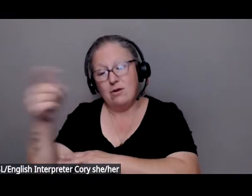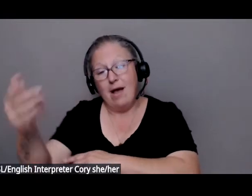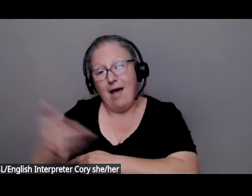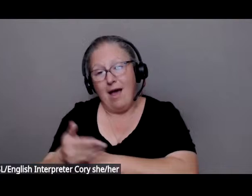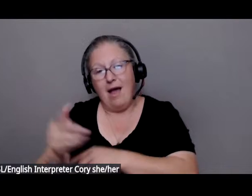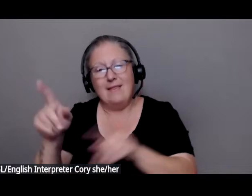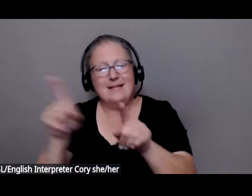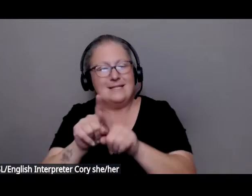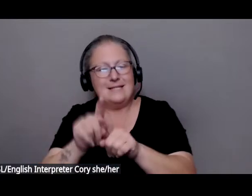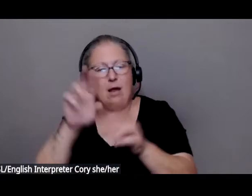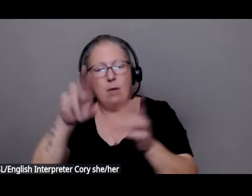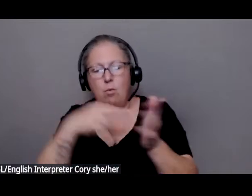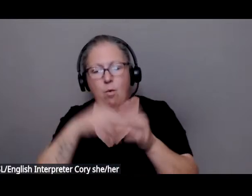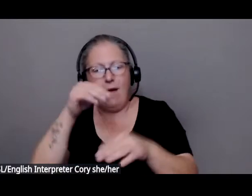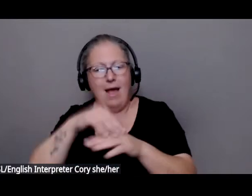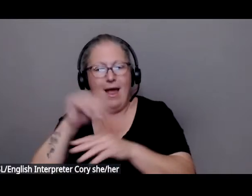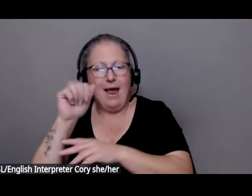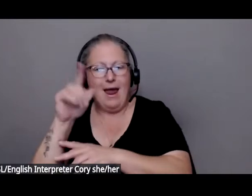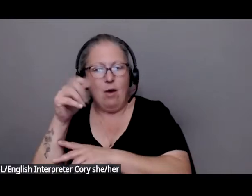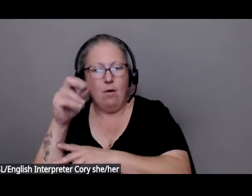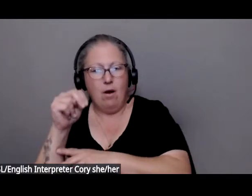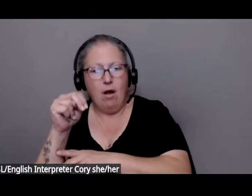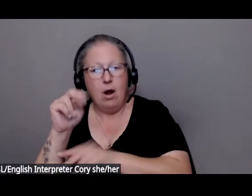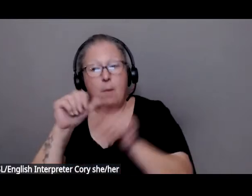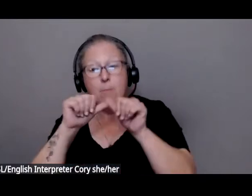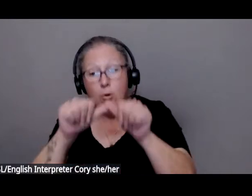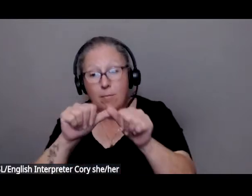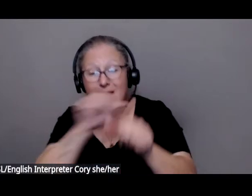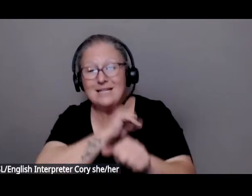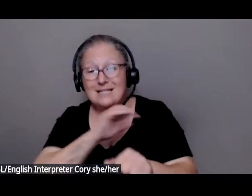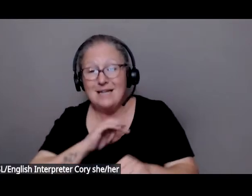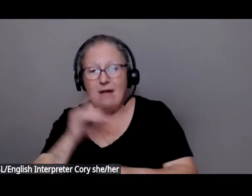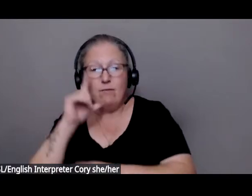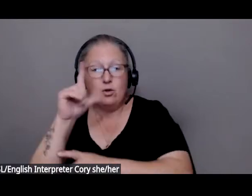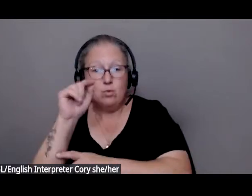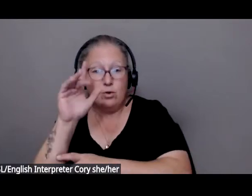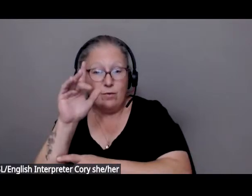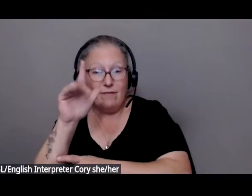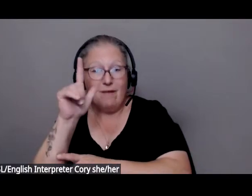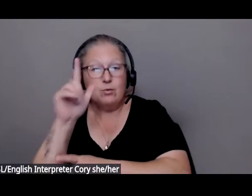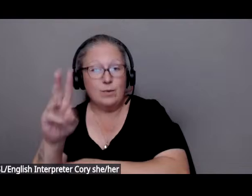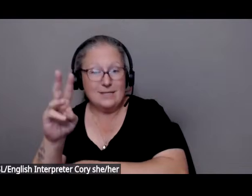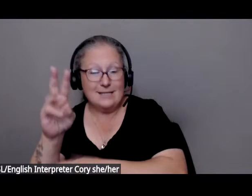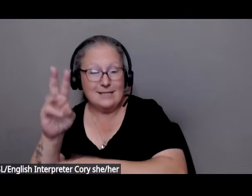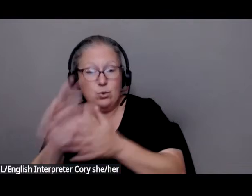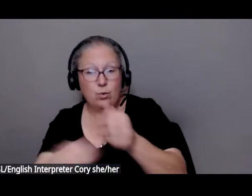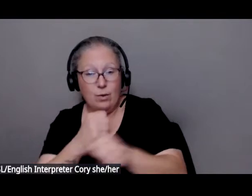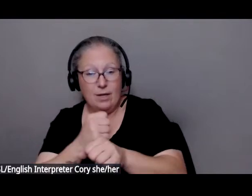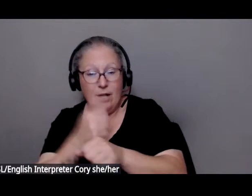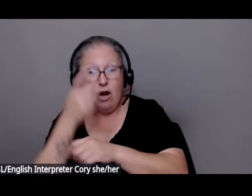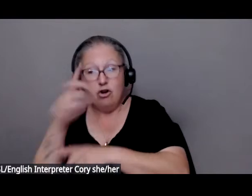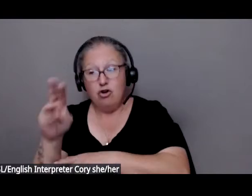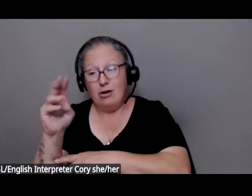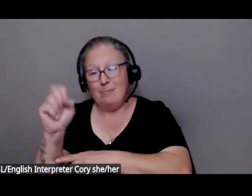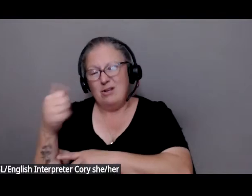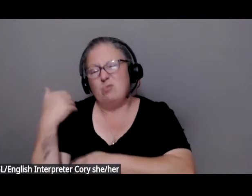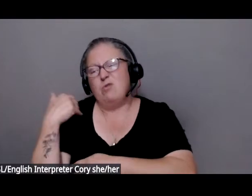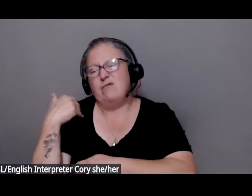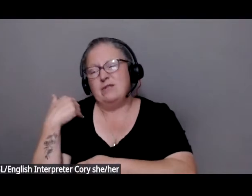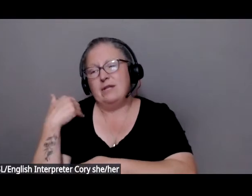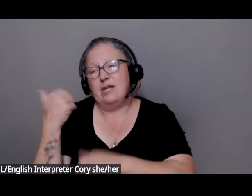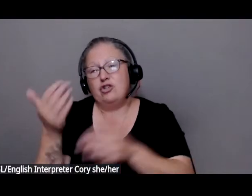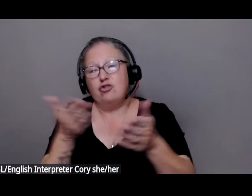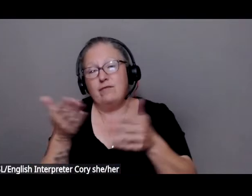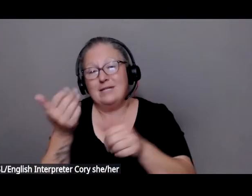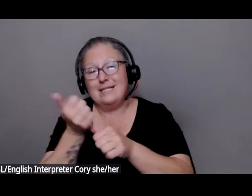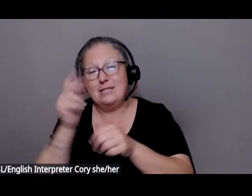role at Aragon as a permanent staff member for the 25-26 school year. Dr. Mesa previously served as the assistant principal